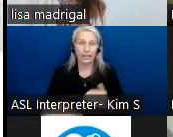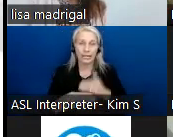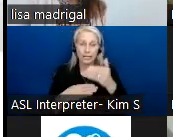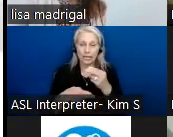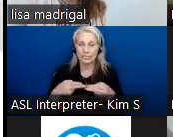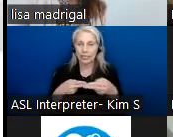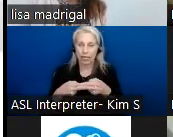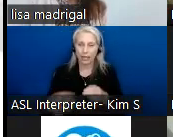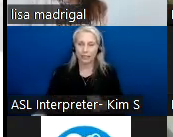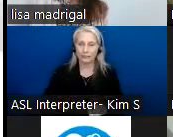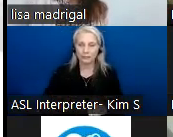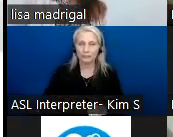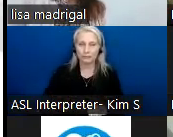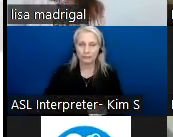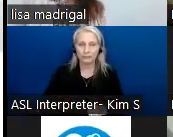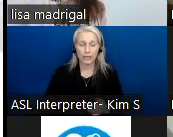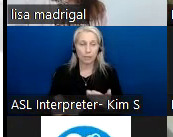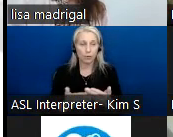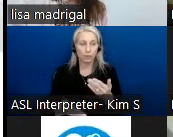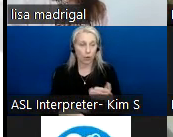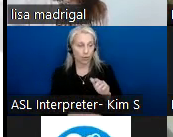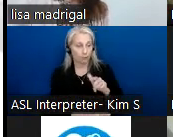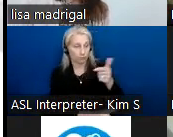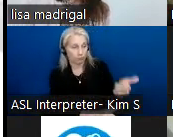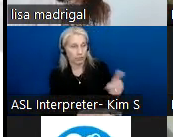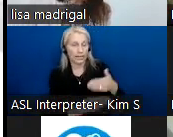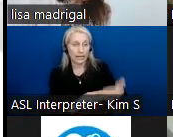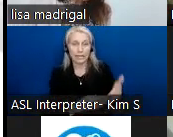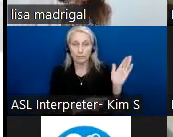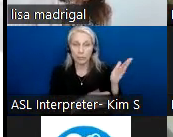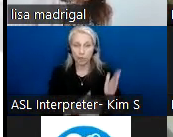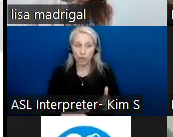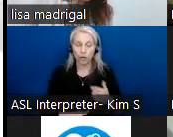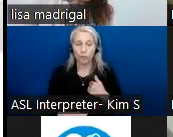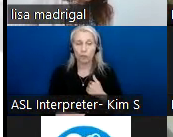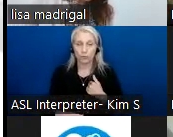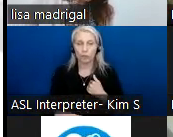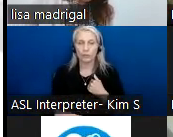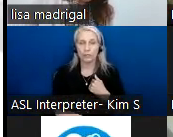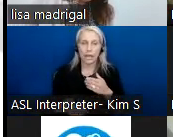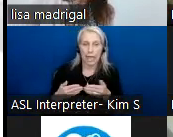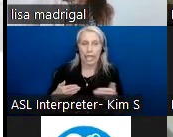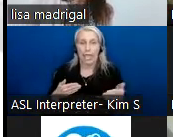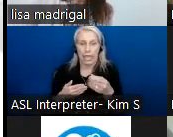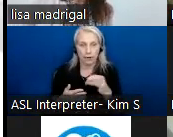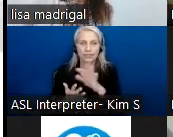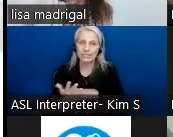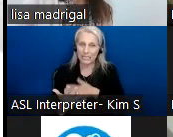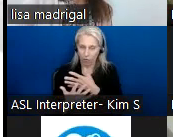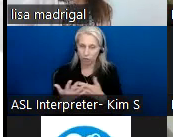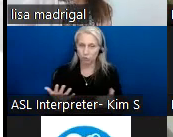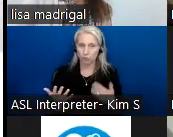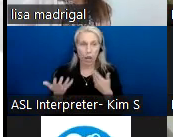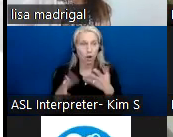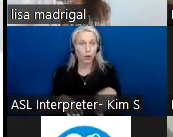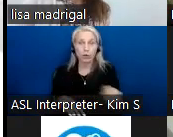slide. And before I introduce our next speakers, I just want to say we're somewhat ahead of schedule, so I don't want